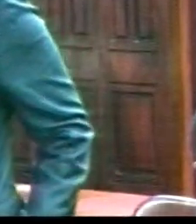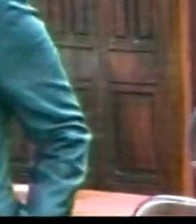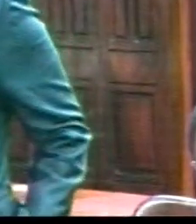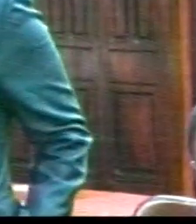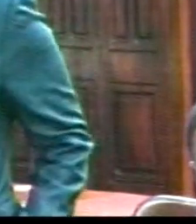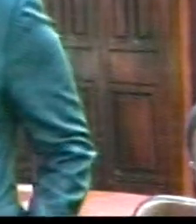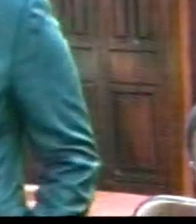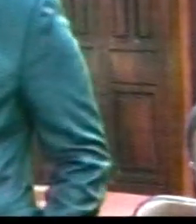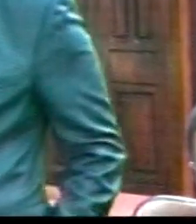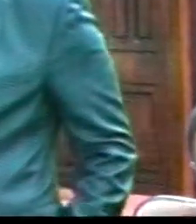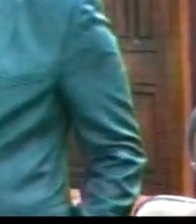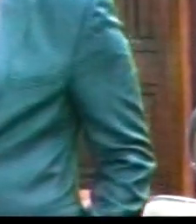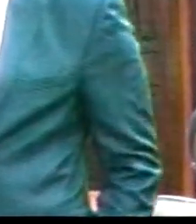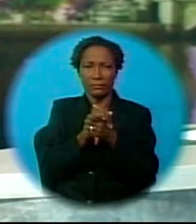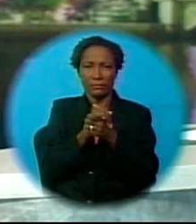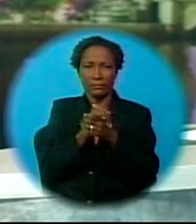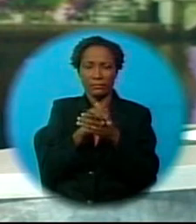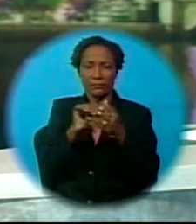for Barbadians.